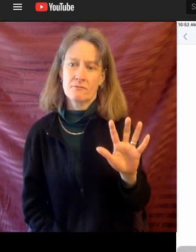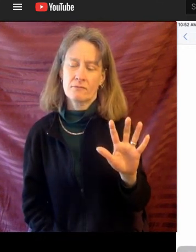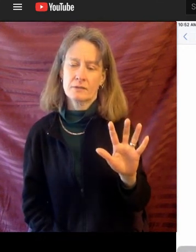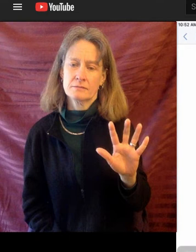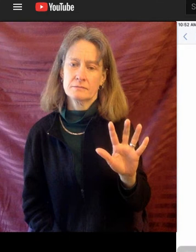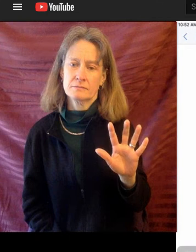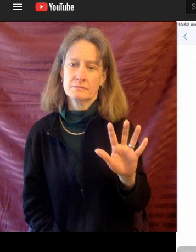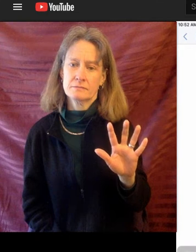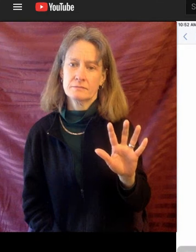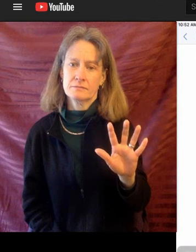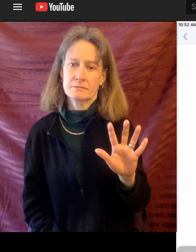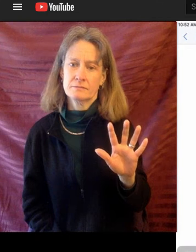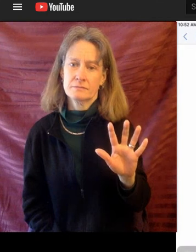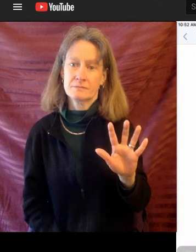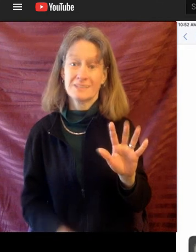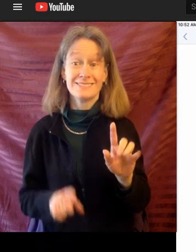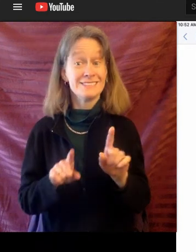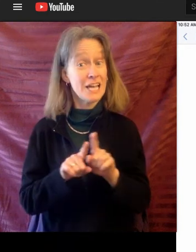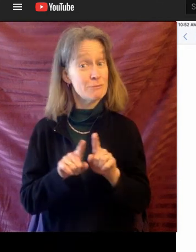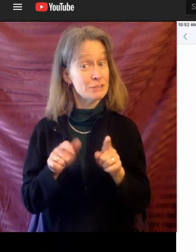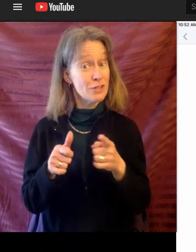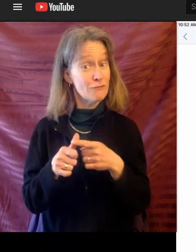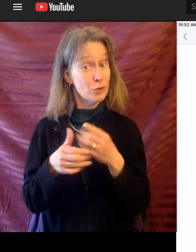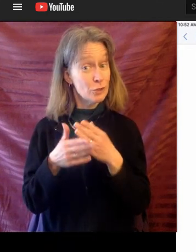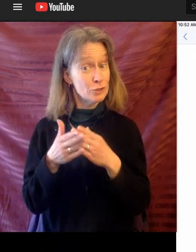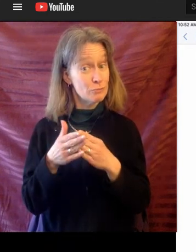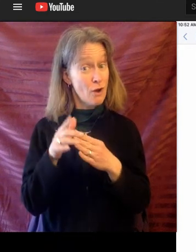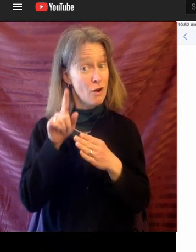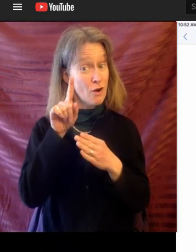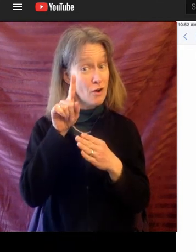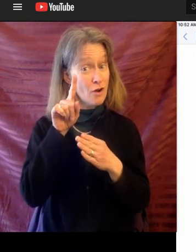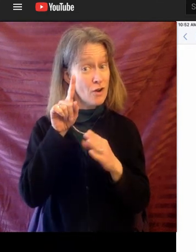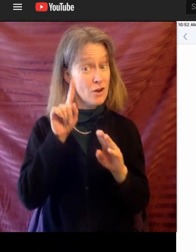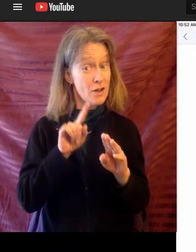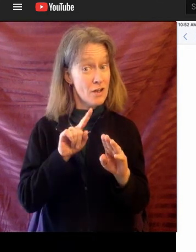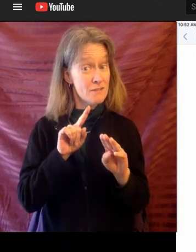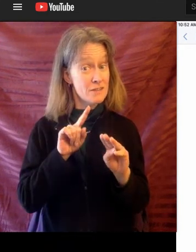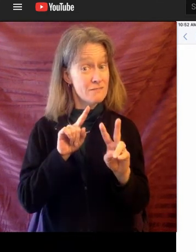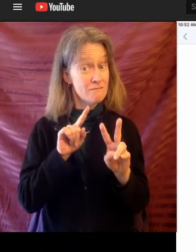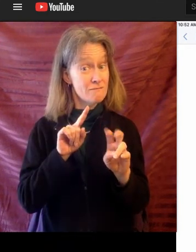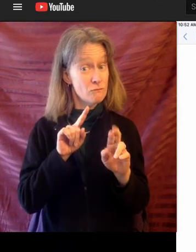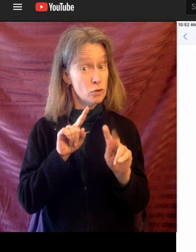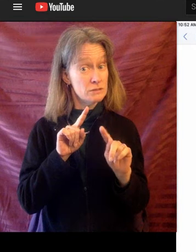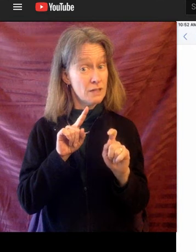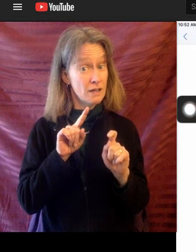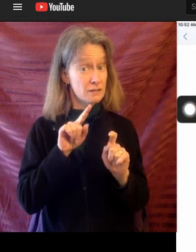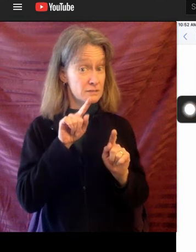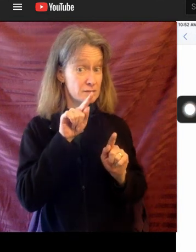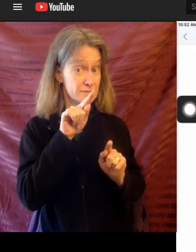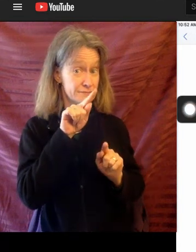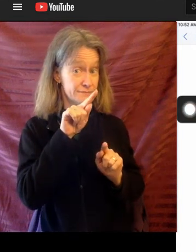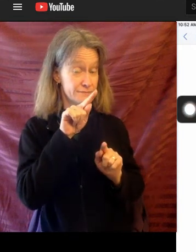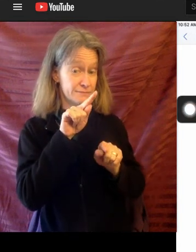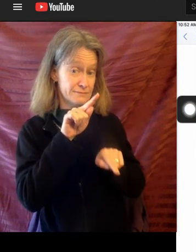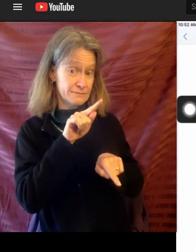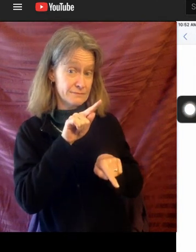Same as the first part of our vertex, because it crosses through the